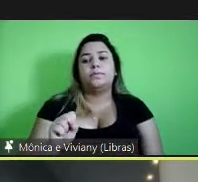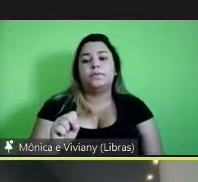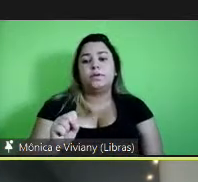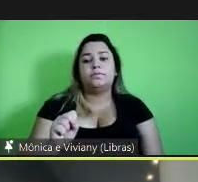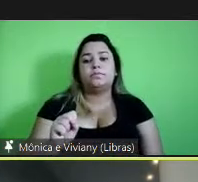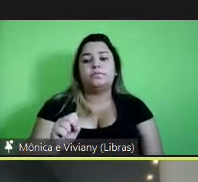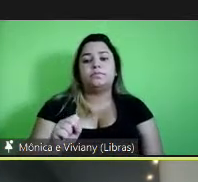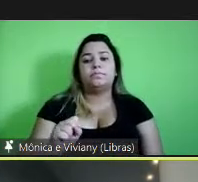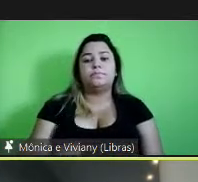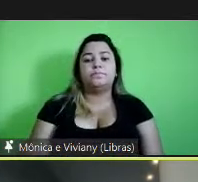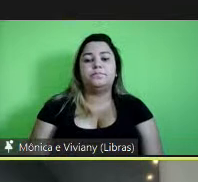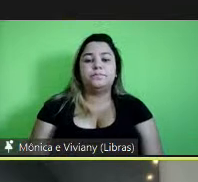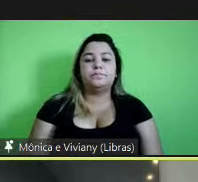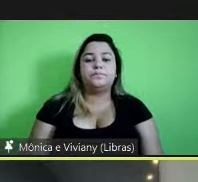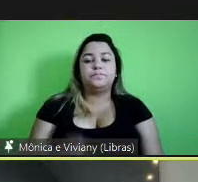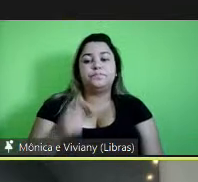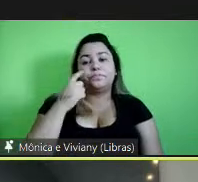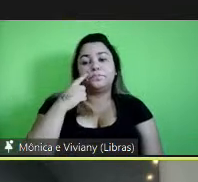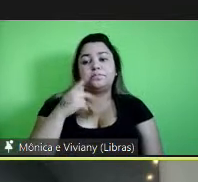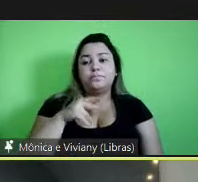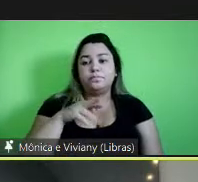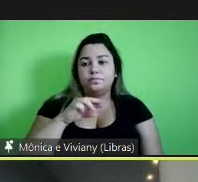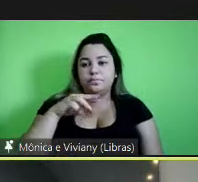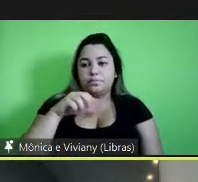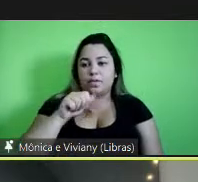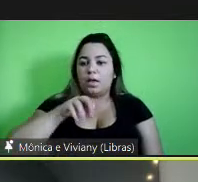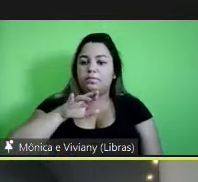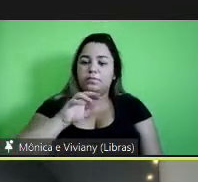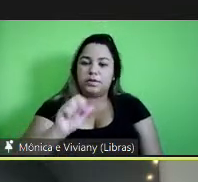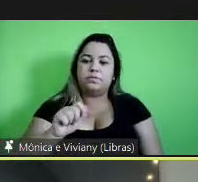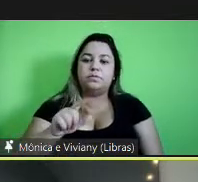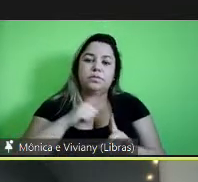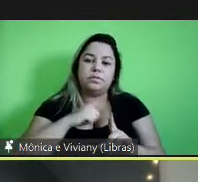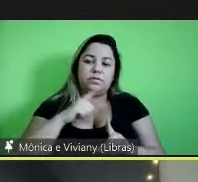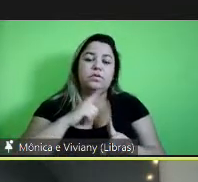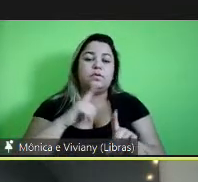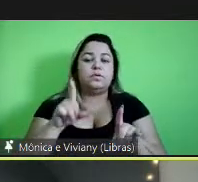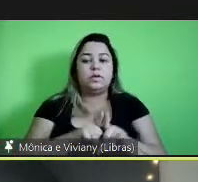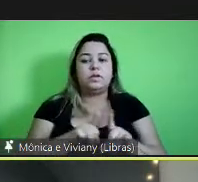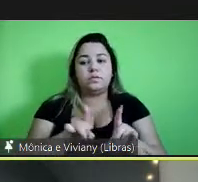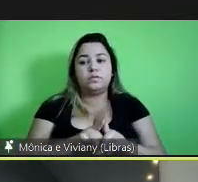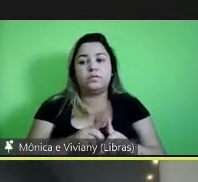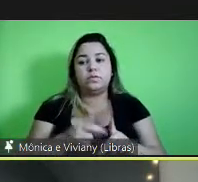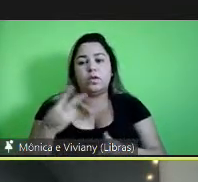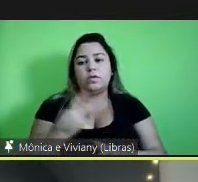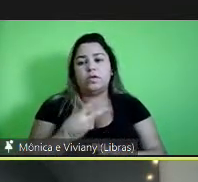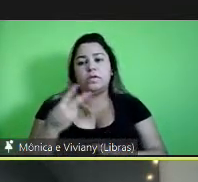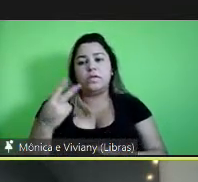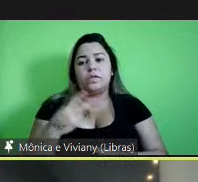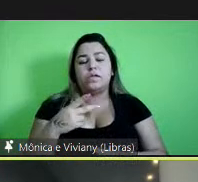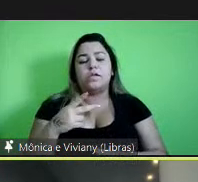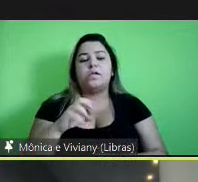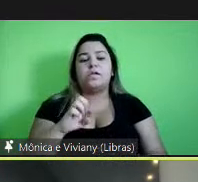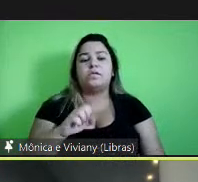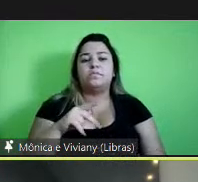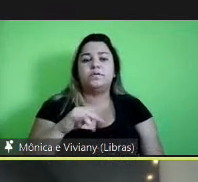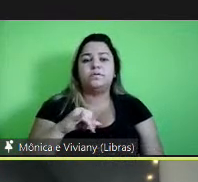this is in the scope of APS, of primary health care. Even though there is